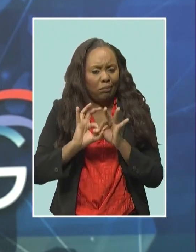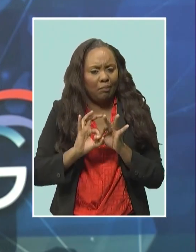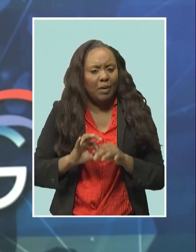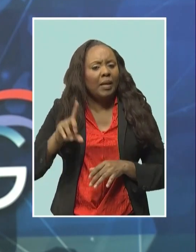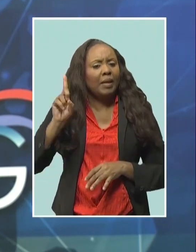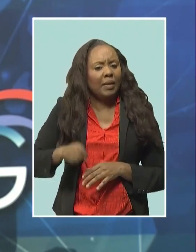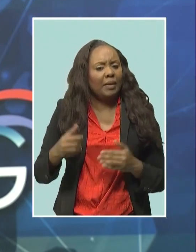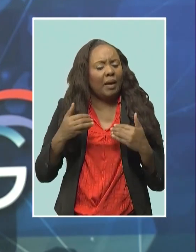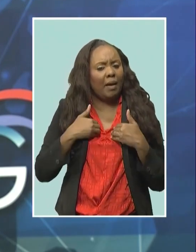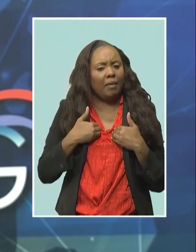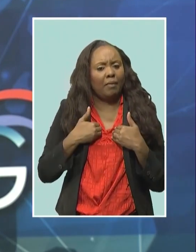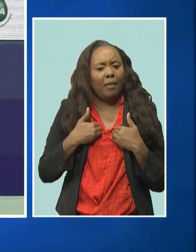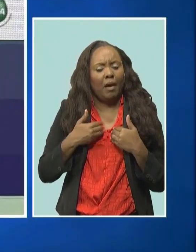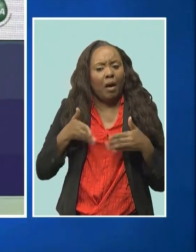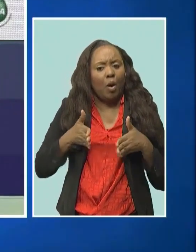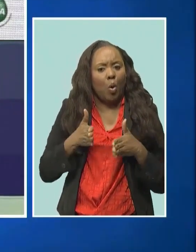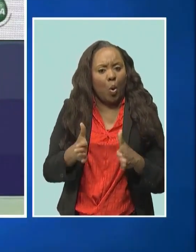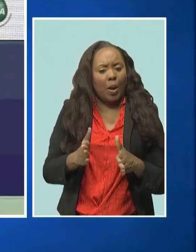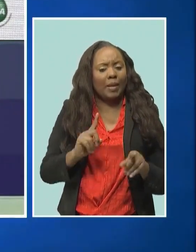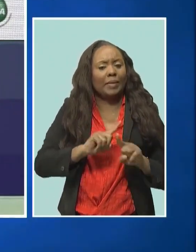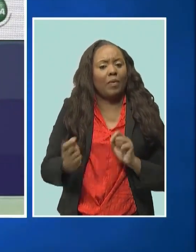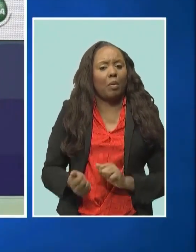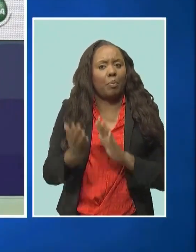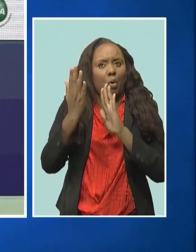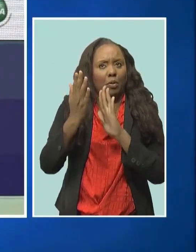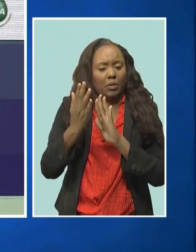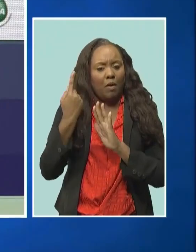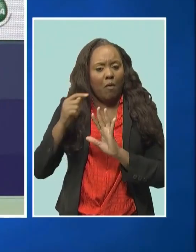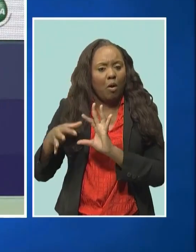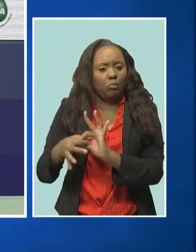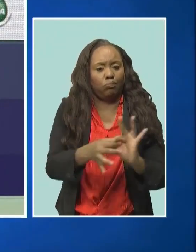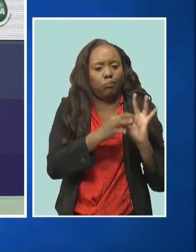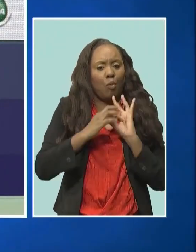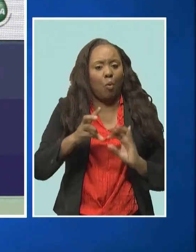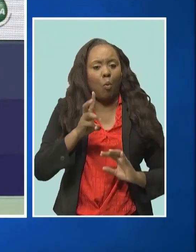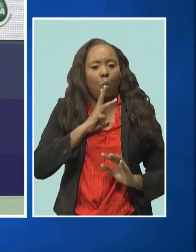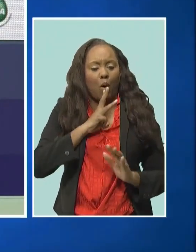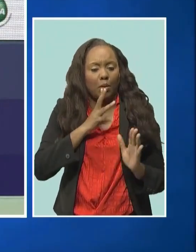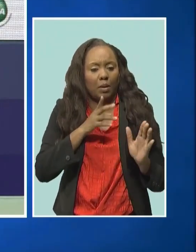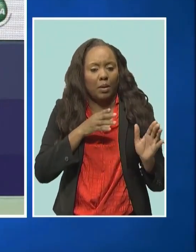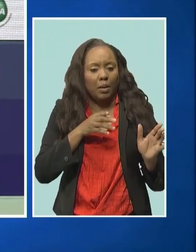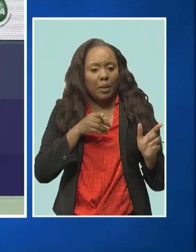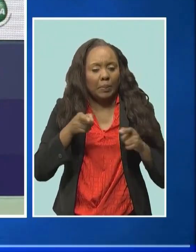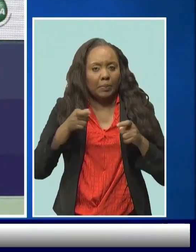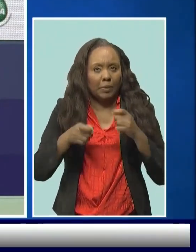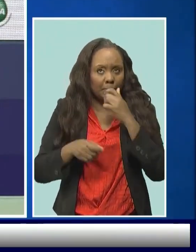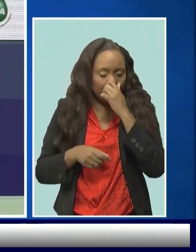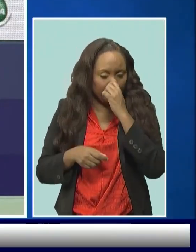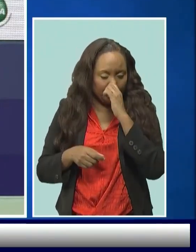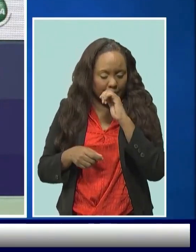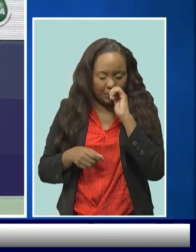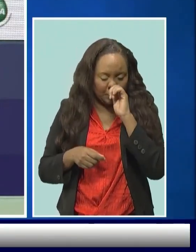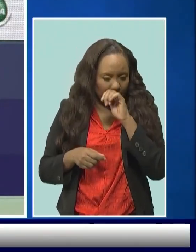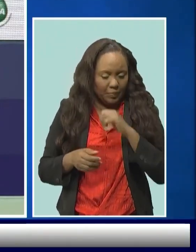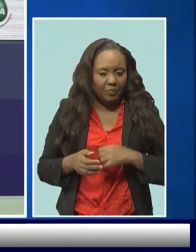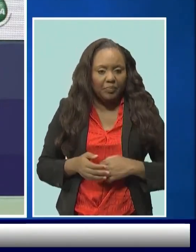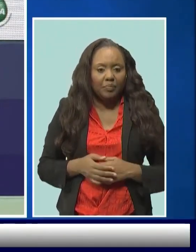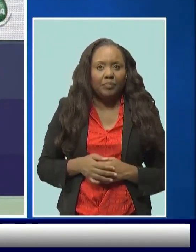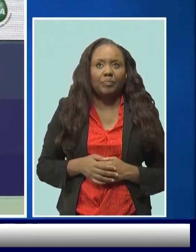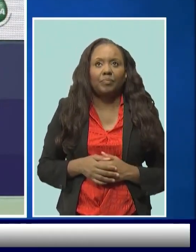management. We cannot afford the luxury of people abstracting water